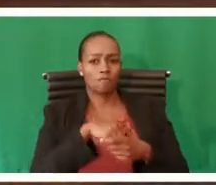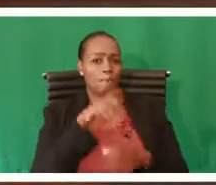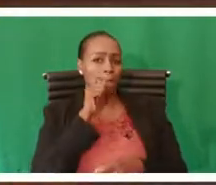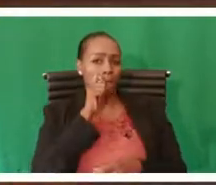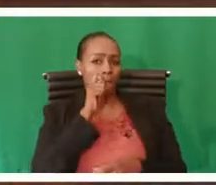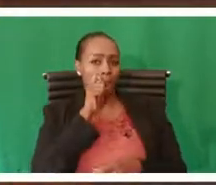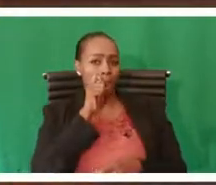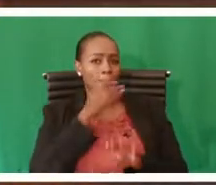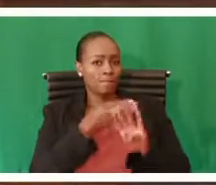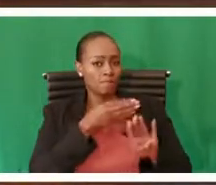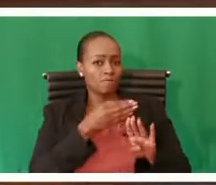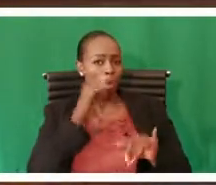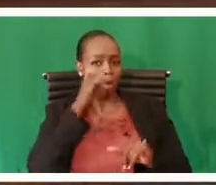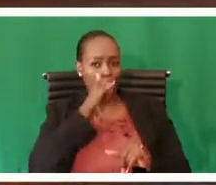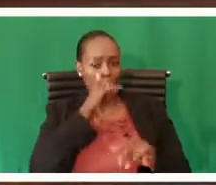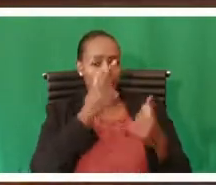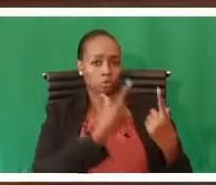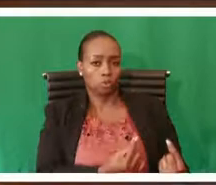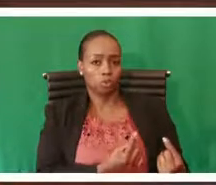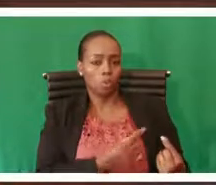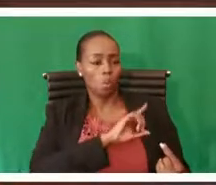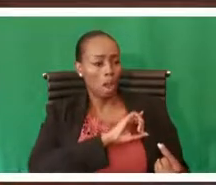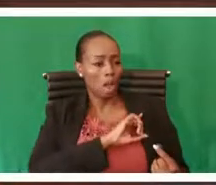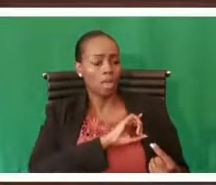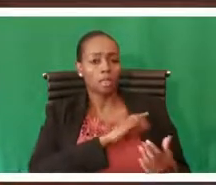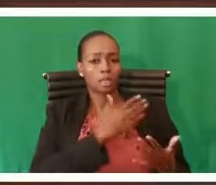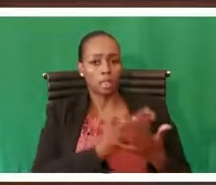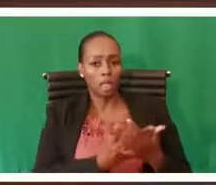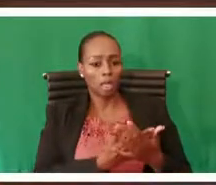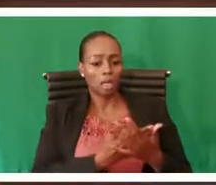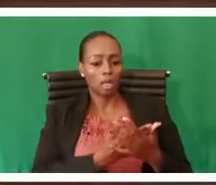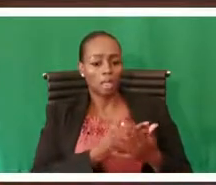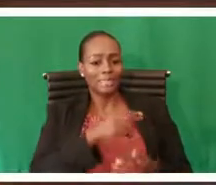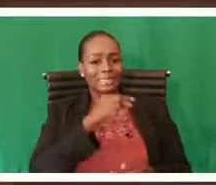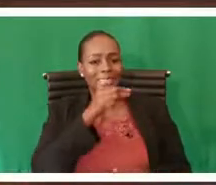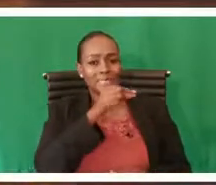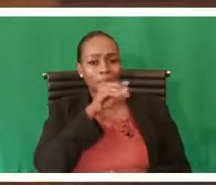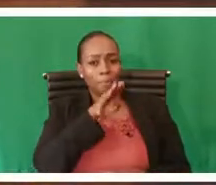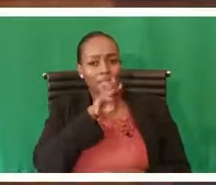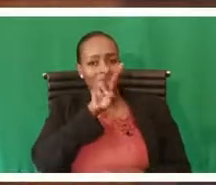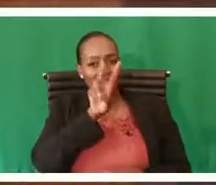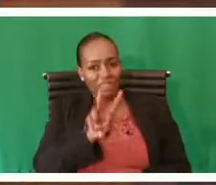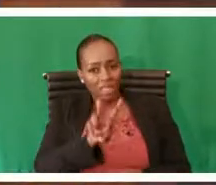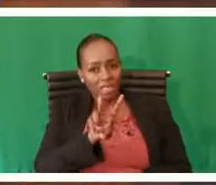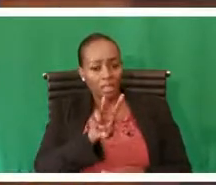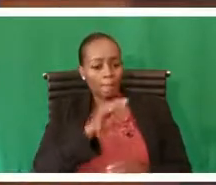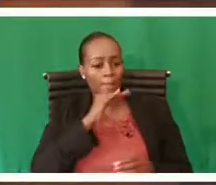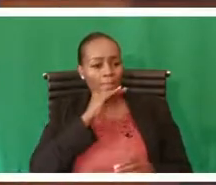so that the GBV campaigns are not only meant for